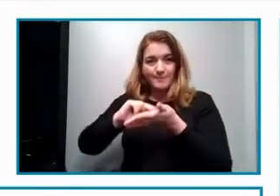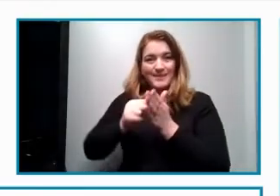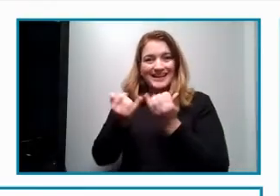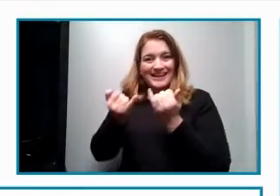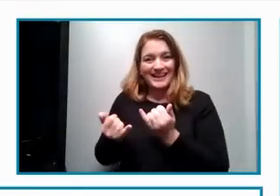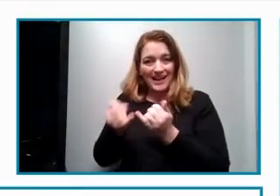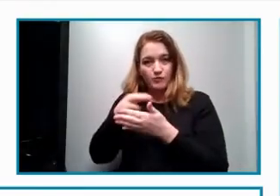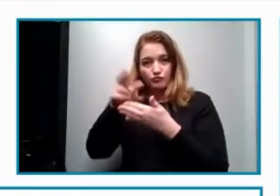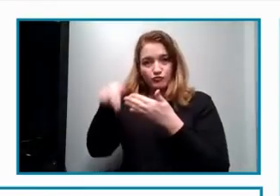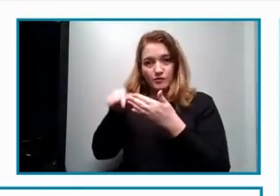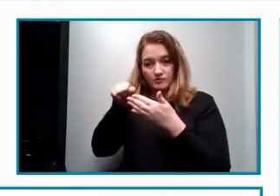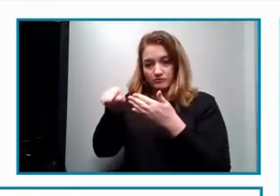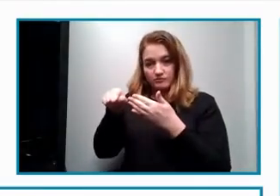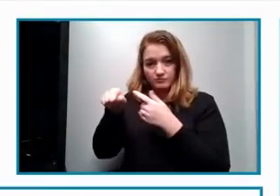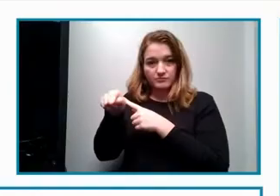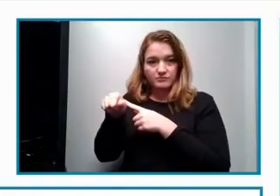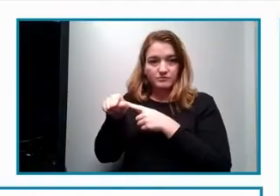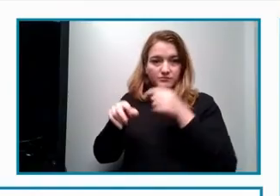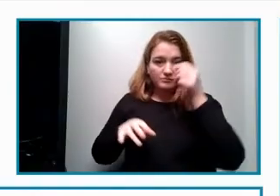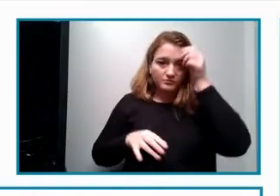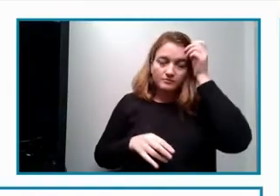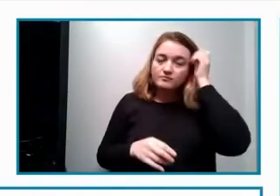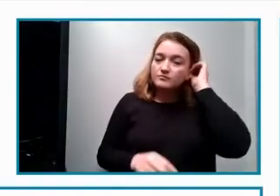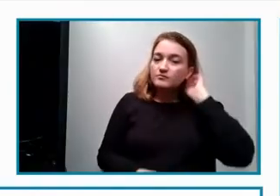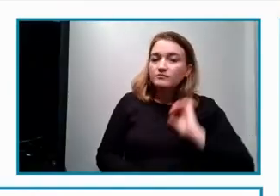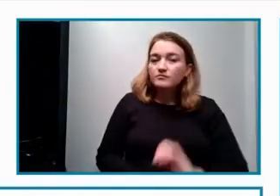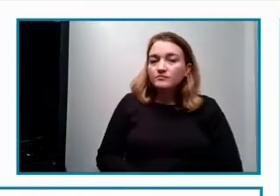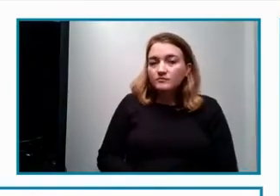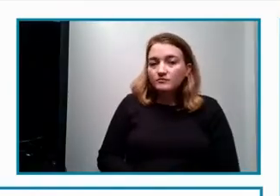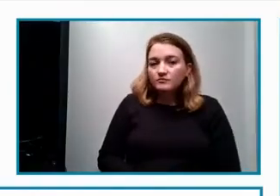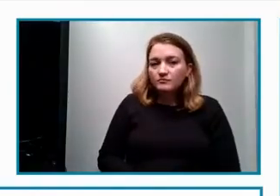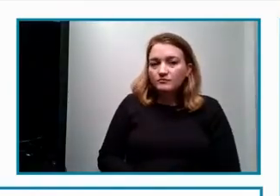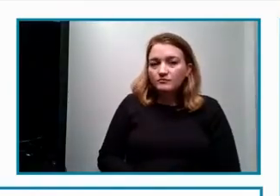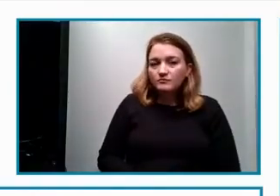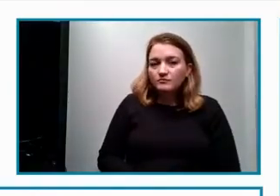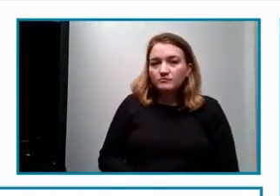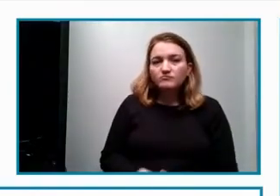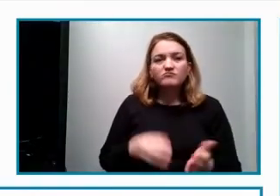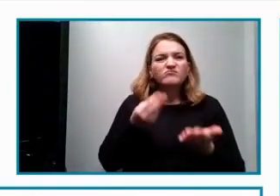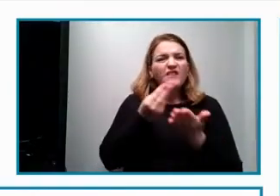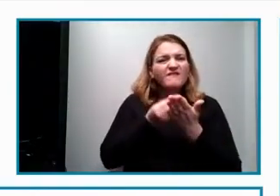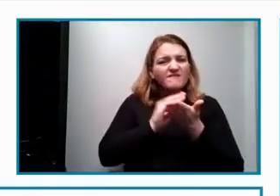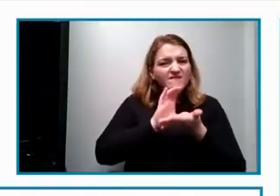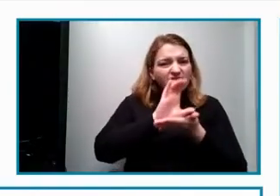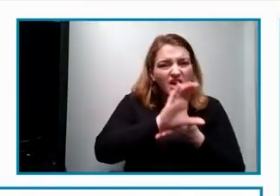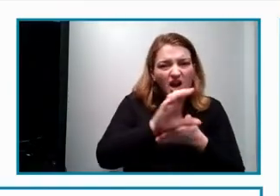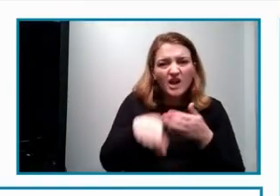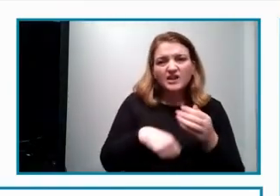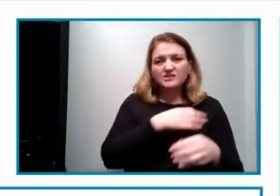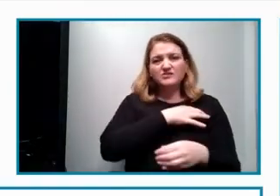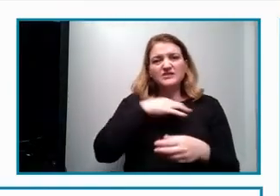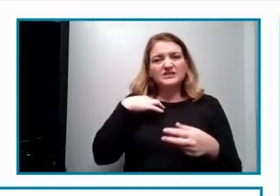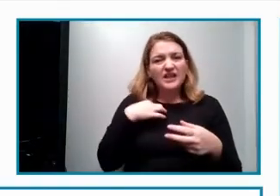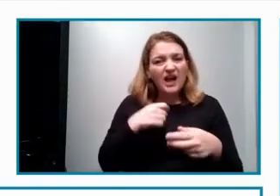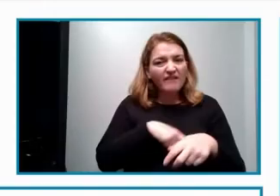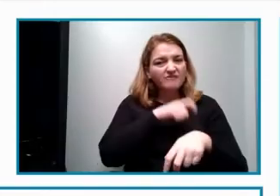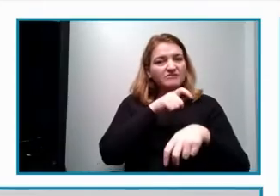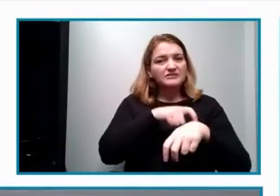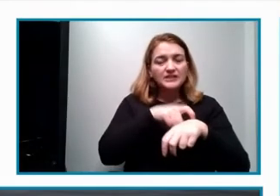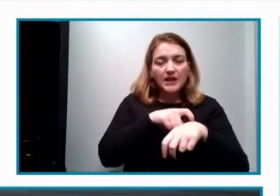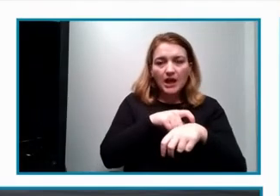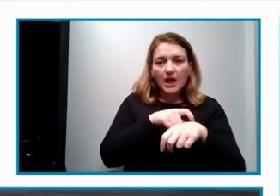to implement your program. Anything from funding to computers, staff and time, materials, and space.